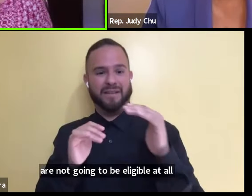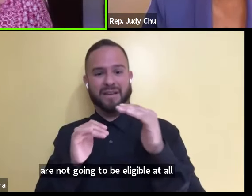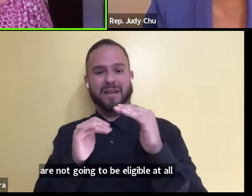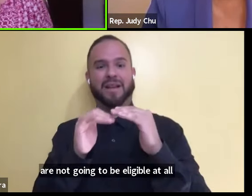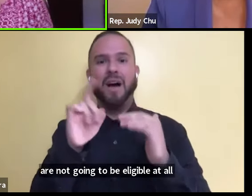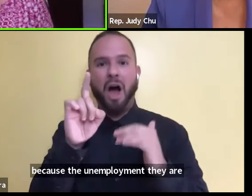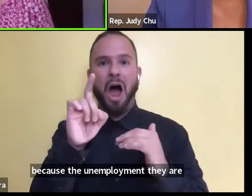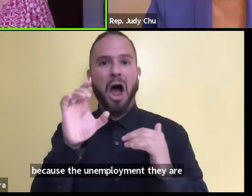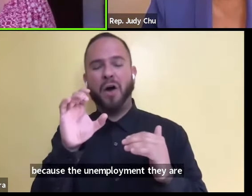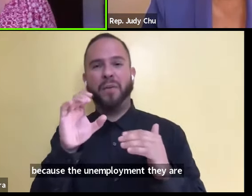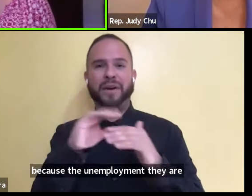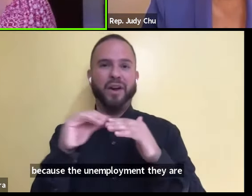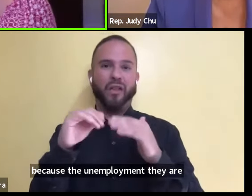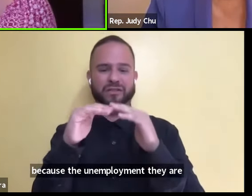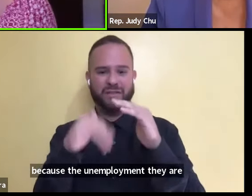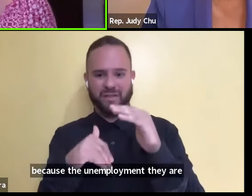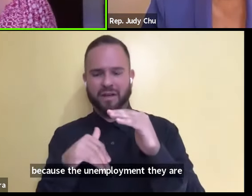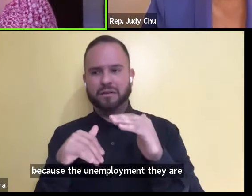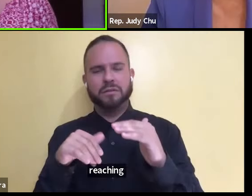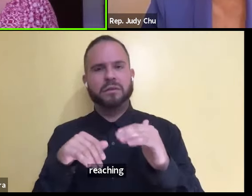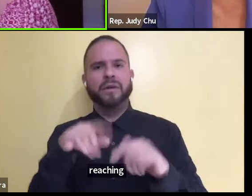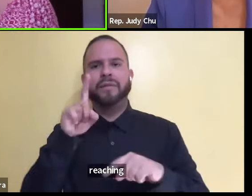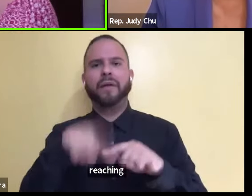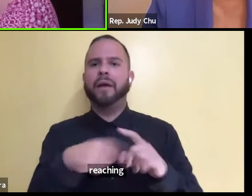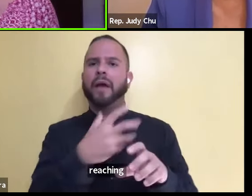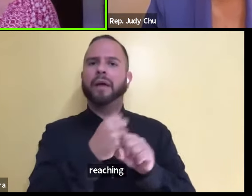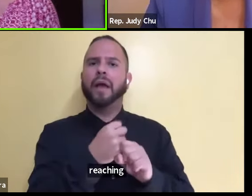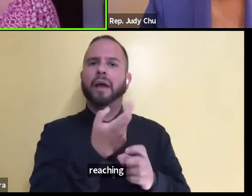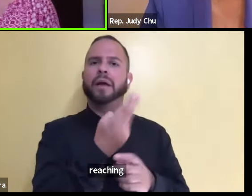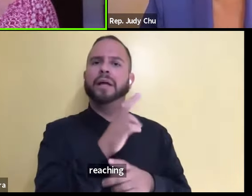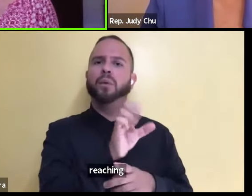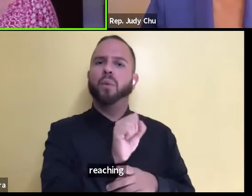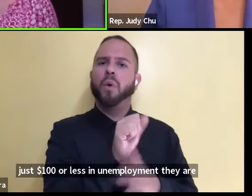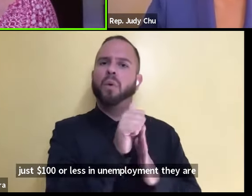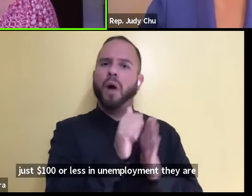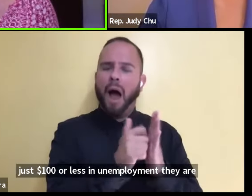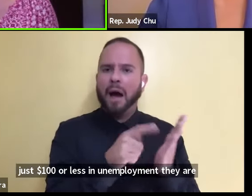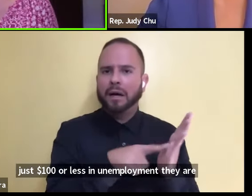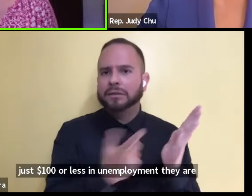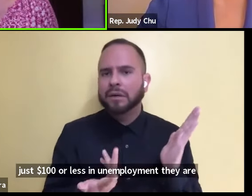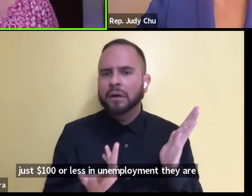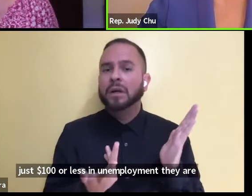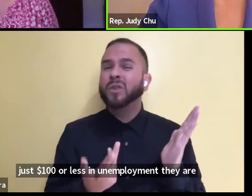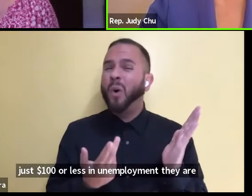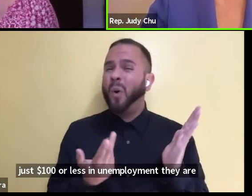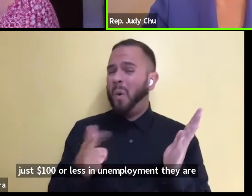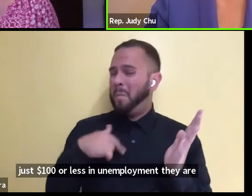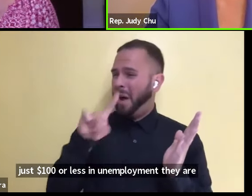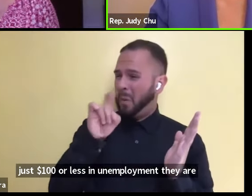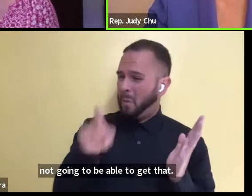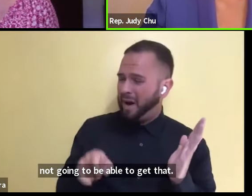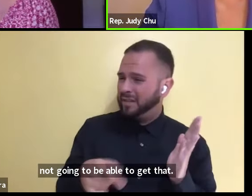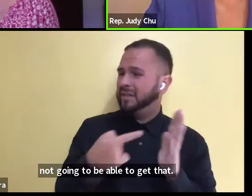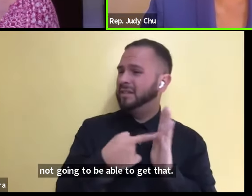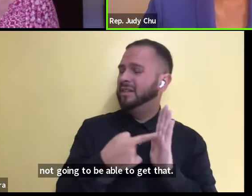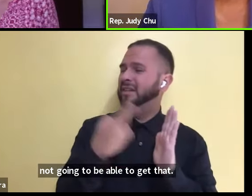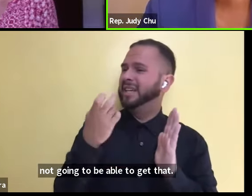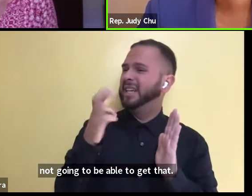in unemployment, they're not going to be able to get that. So is the HEROES Act finished? And if not, what are